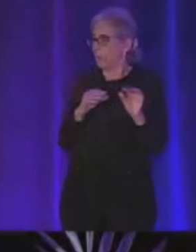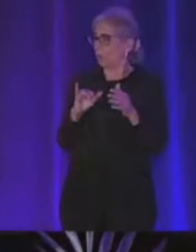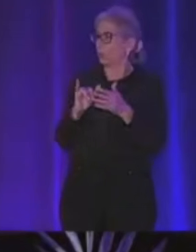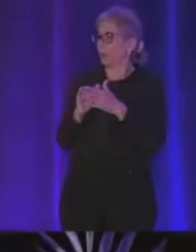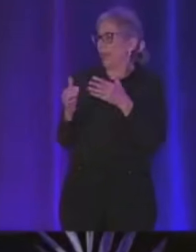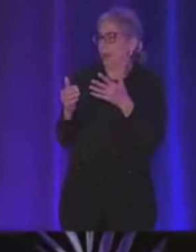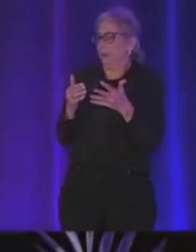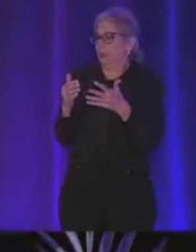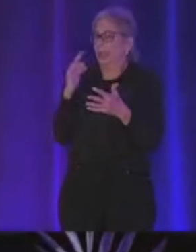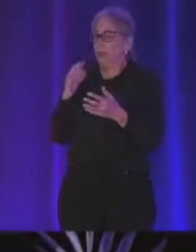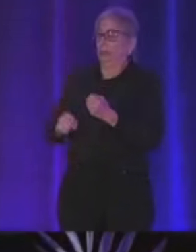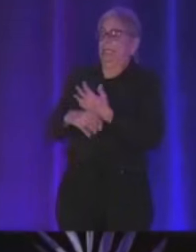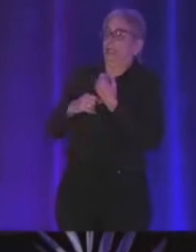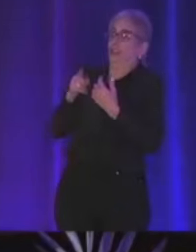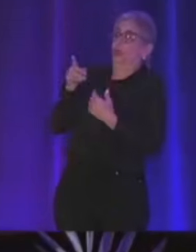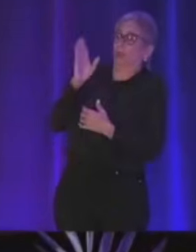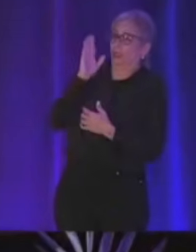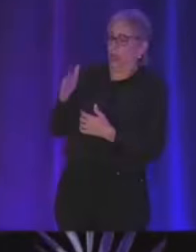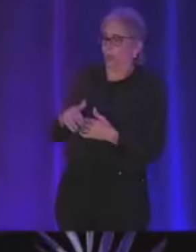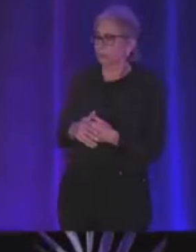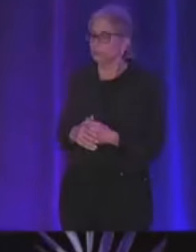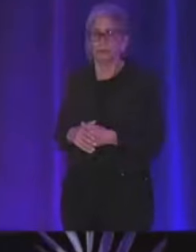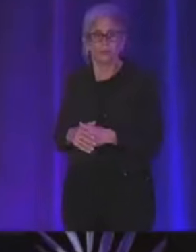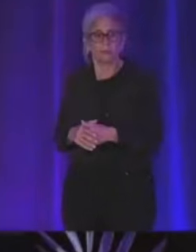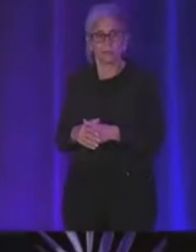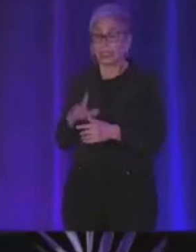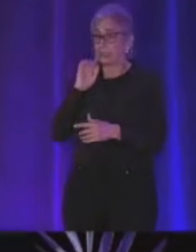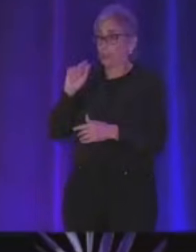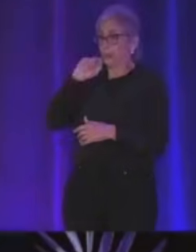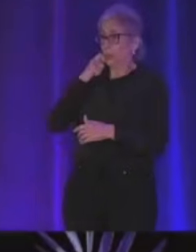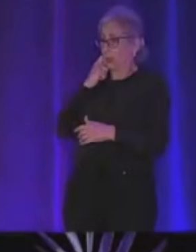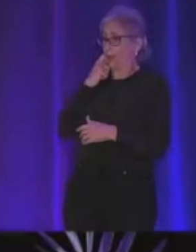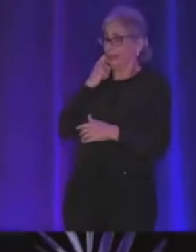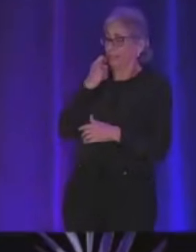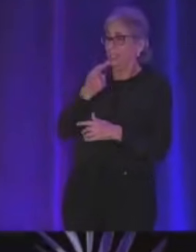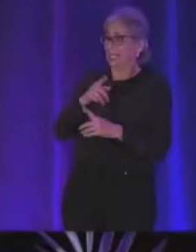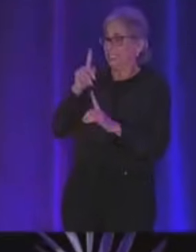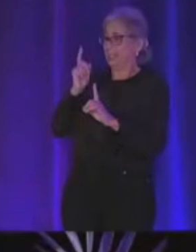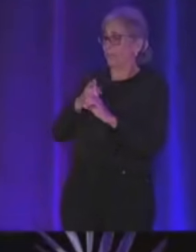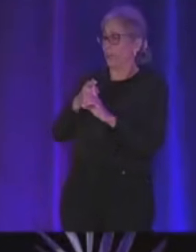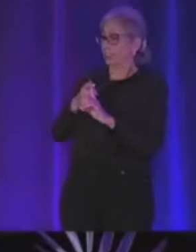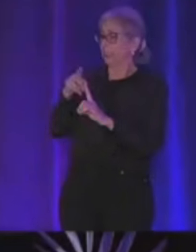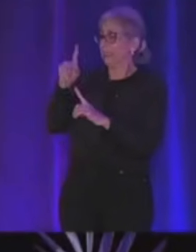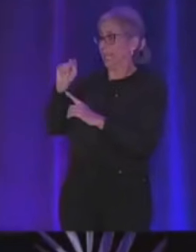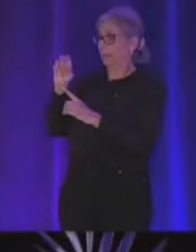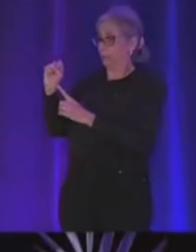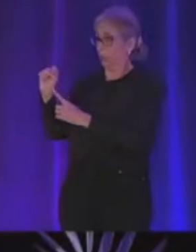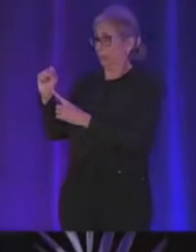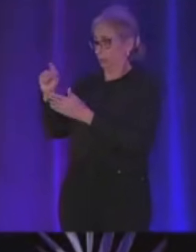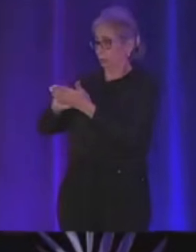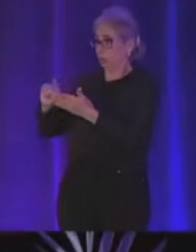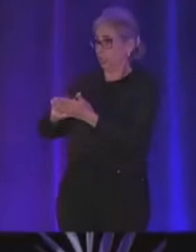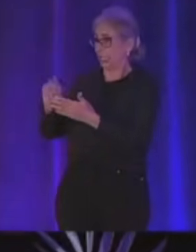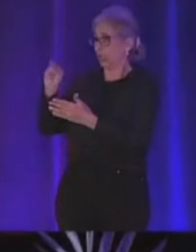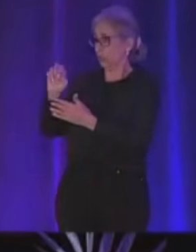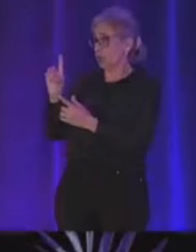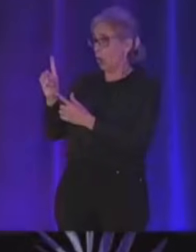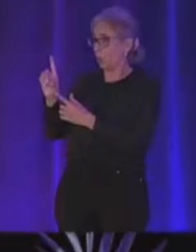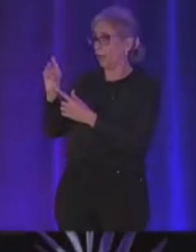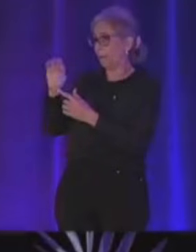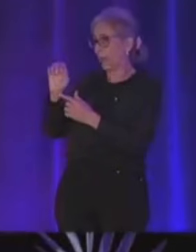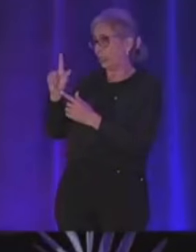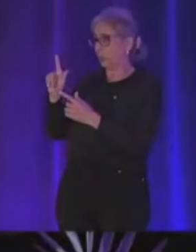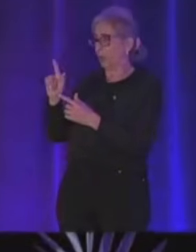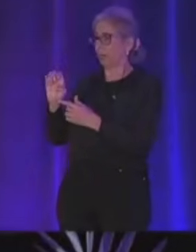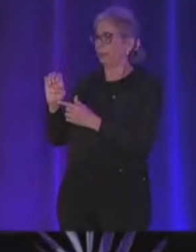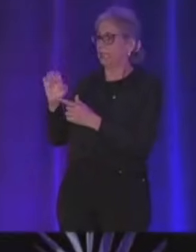lower, it'll yell at you. Skip libcheck is a really cool little optimization. By default, TypeScript will type check your node modules. It'll let you know if there's a